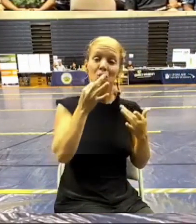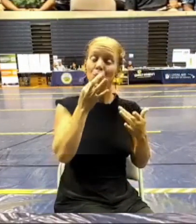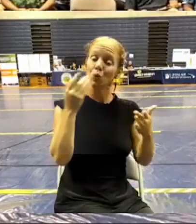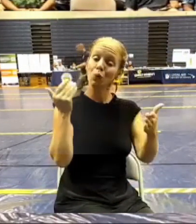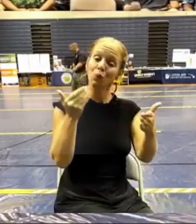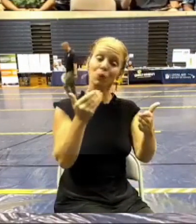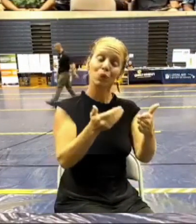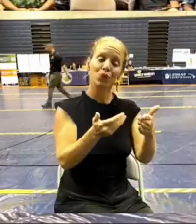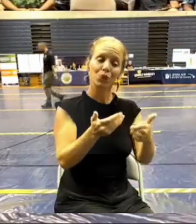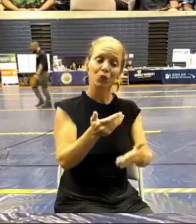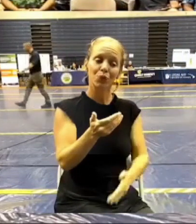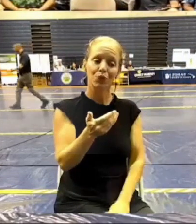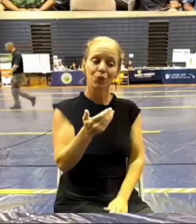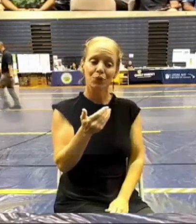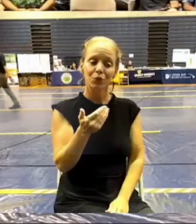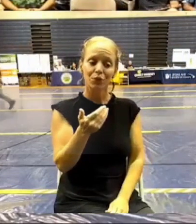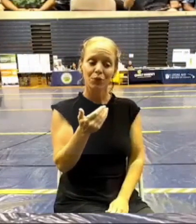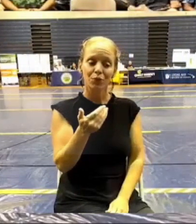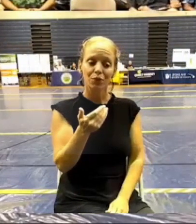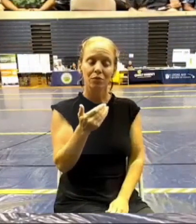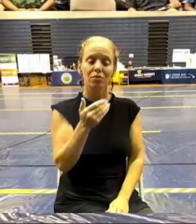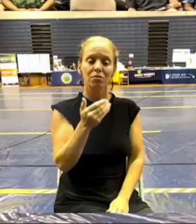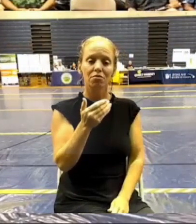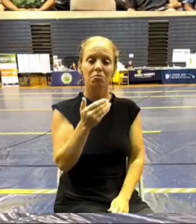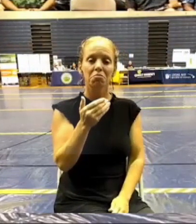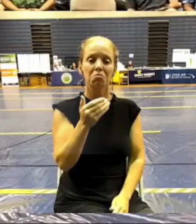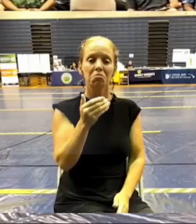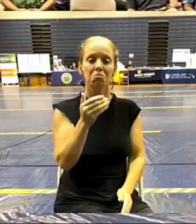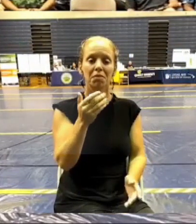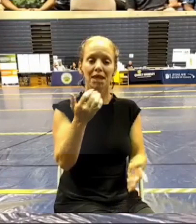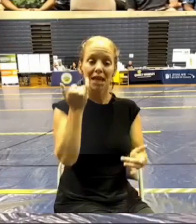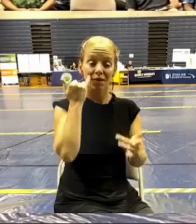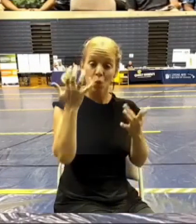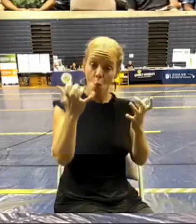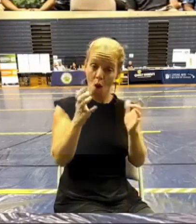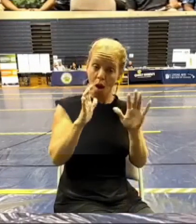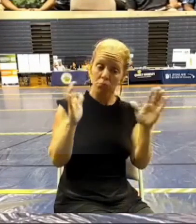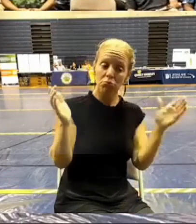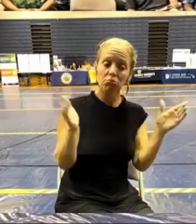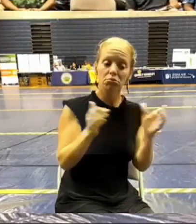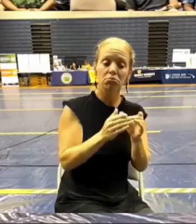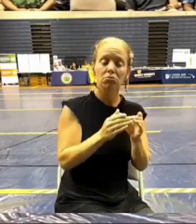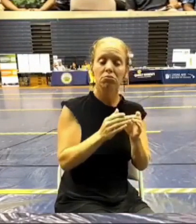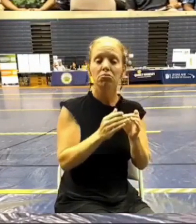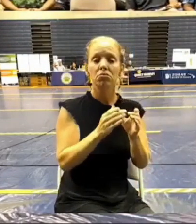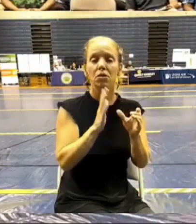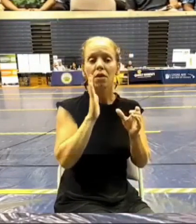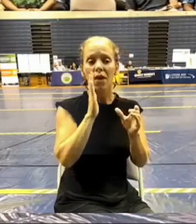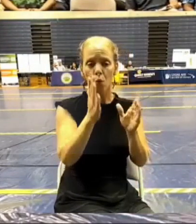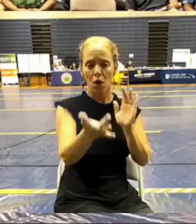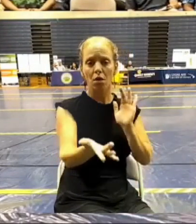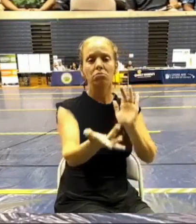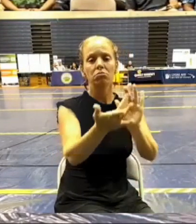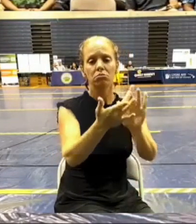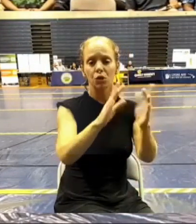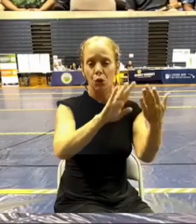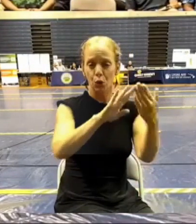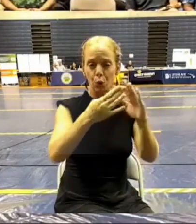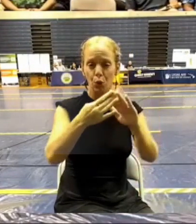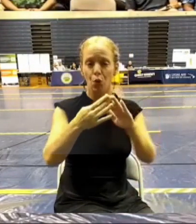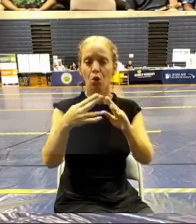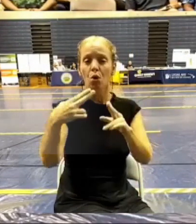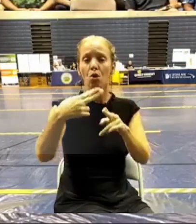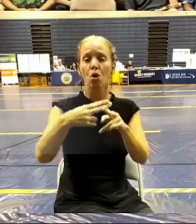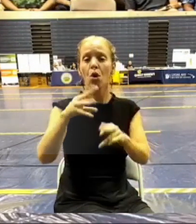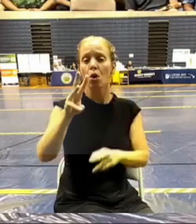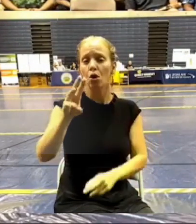for people to have mental health in groups that will reach out to the community. And it's going to be called Wellness